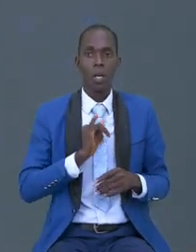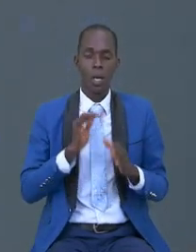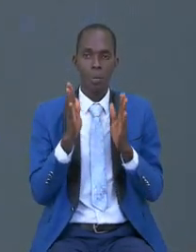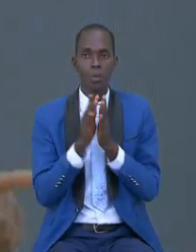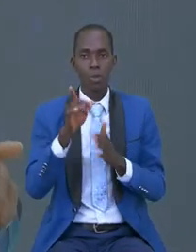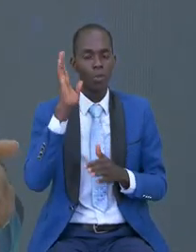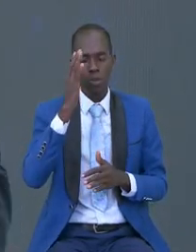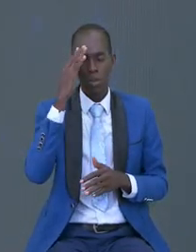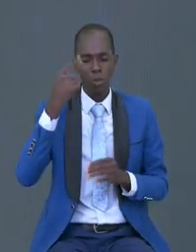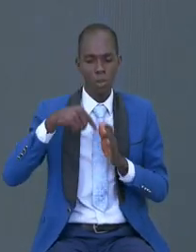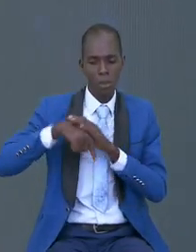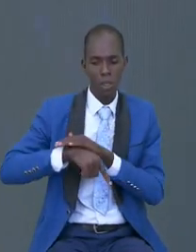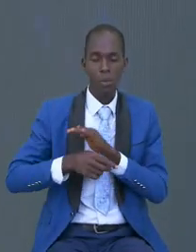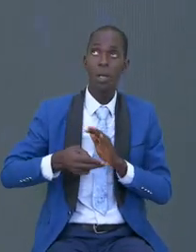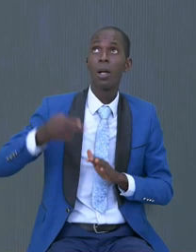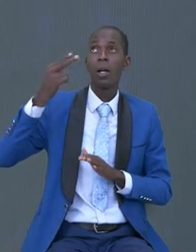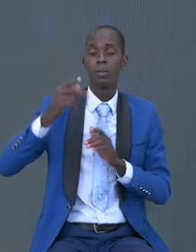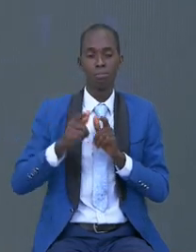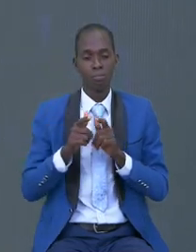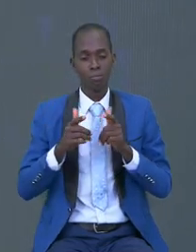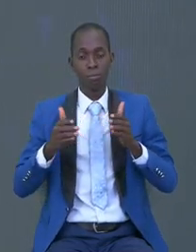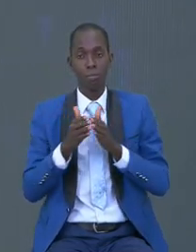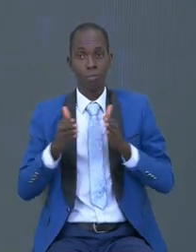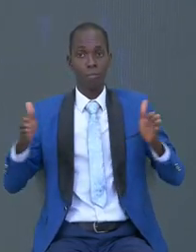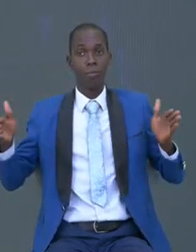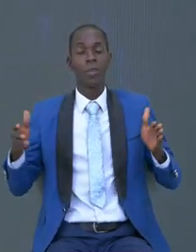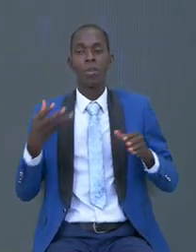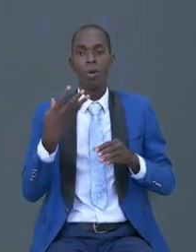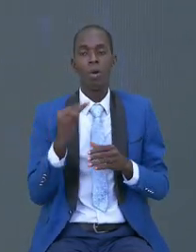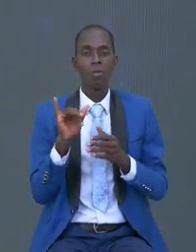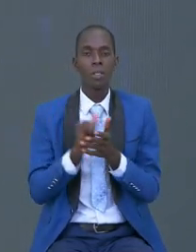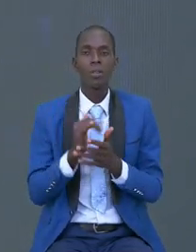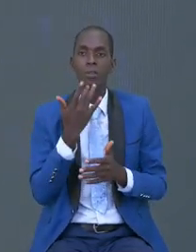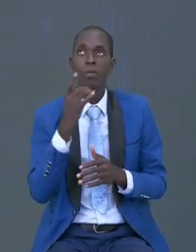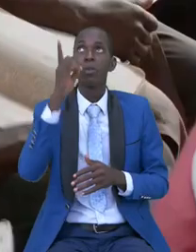depth and the height and the length and the breadth of that favor that God has called you to